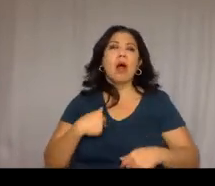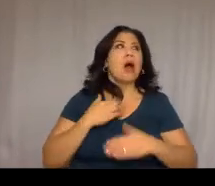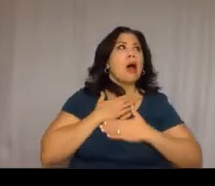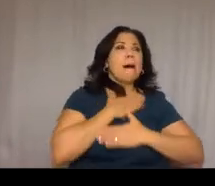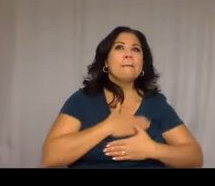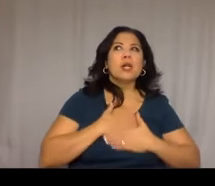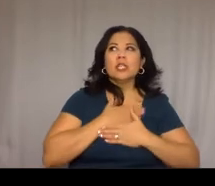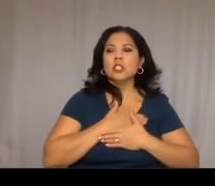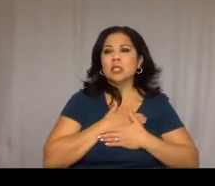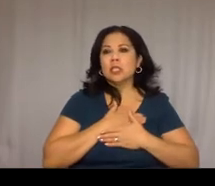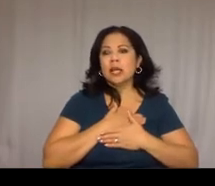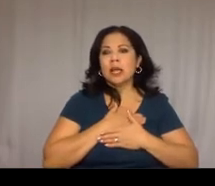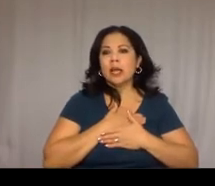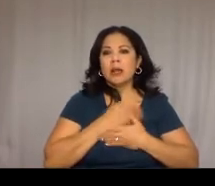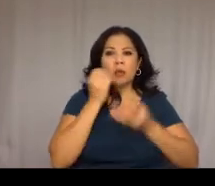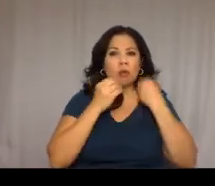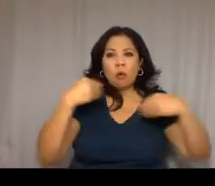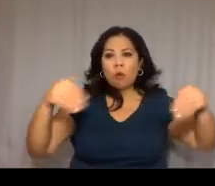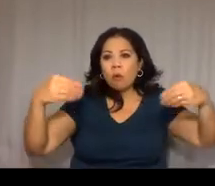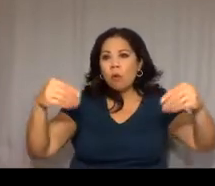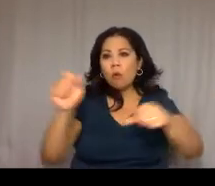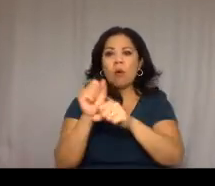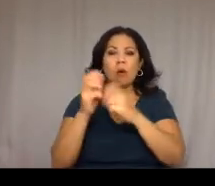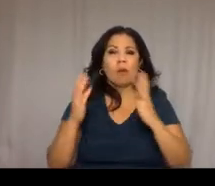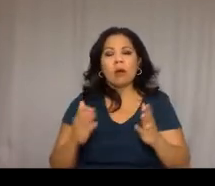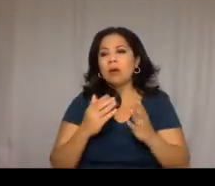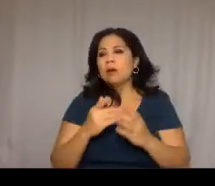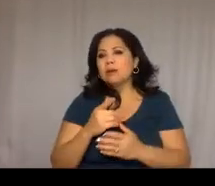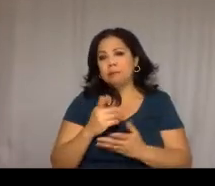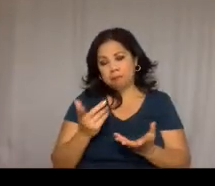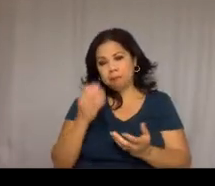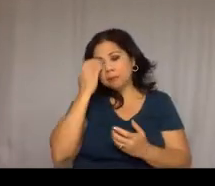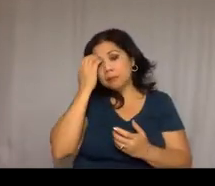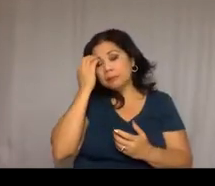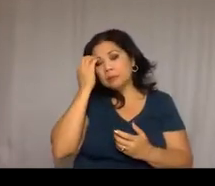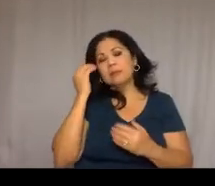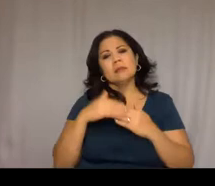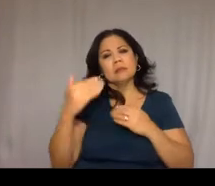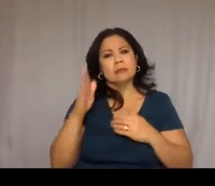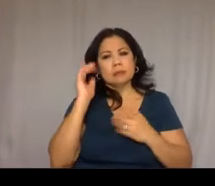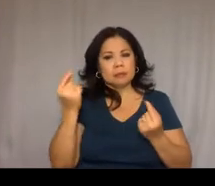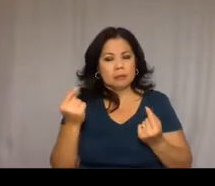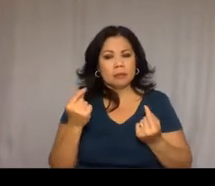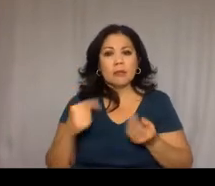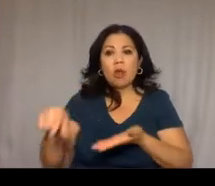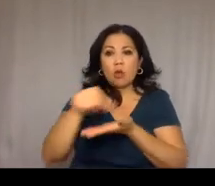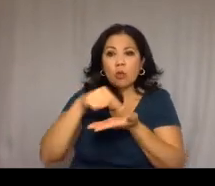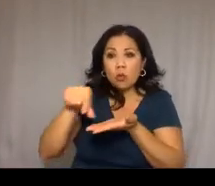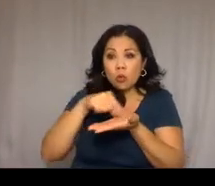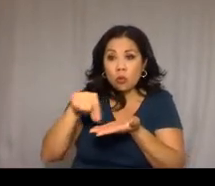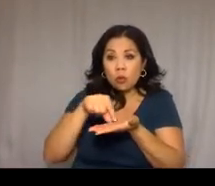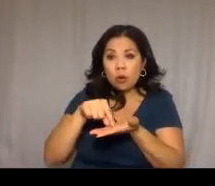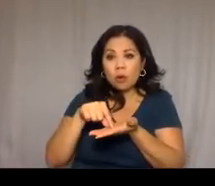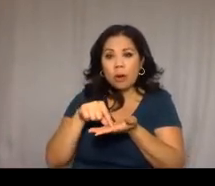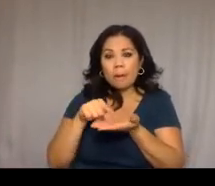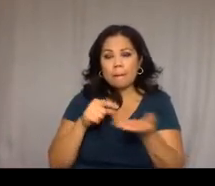appreciate grocery store workers, or whoever you appreciate. So what you would do next is you would take your glue stick and you